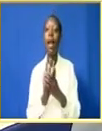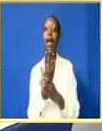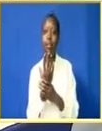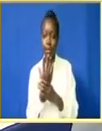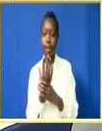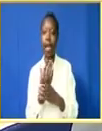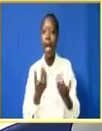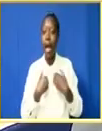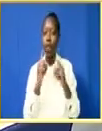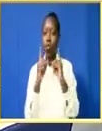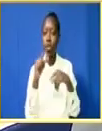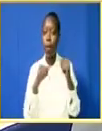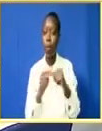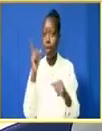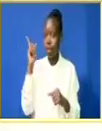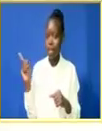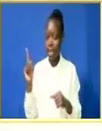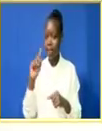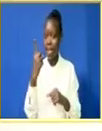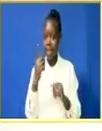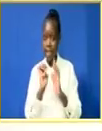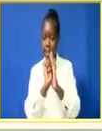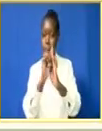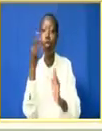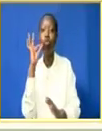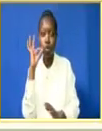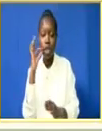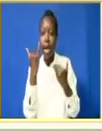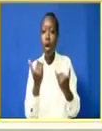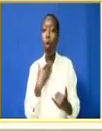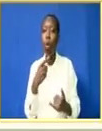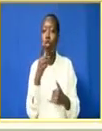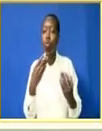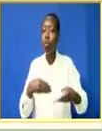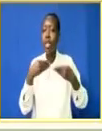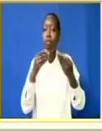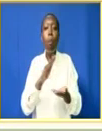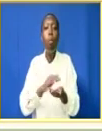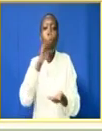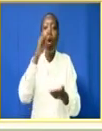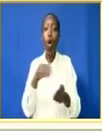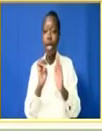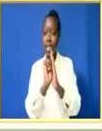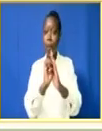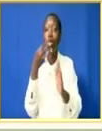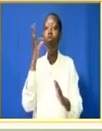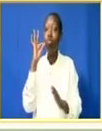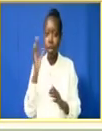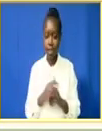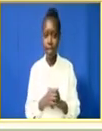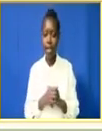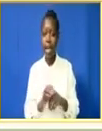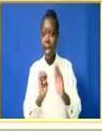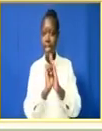So we have talked about that first one, the passion fruit. Yes. So I want you to give me more examples of fruits that you can think of.